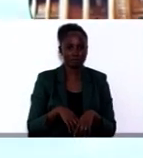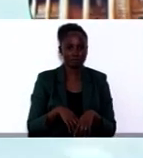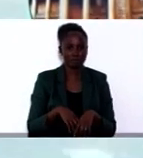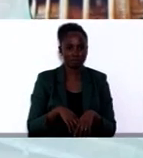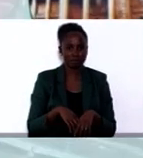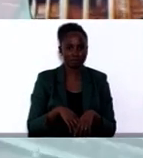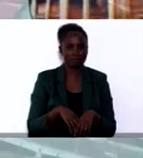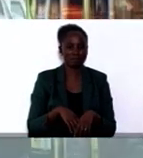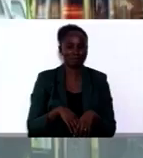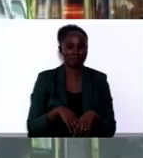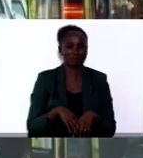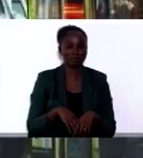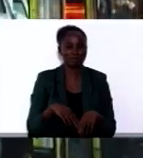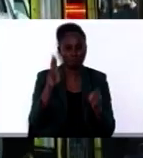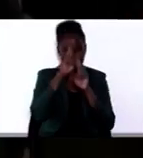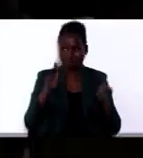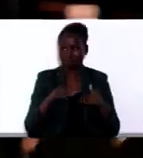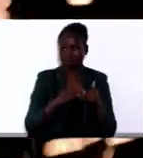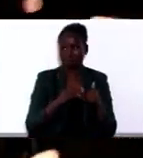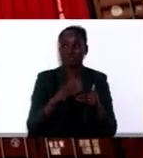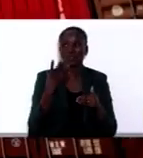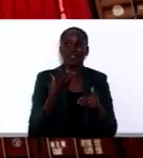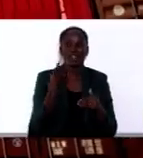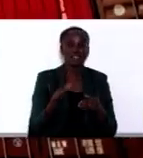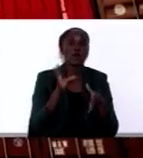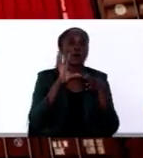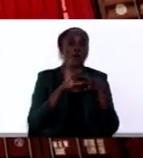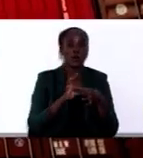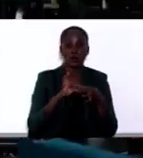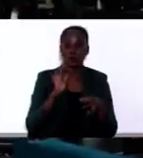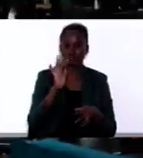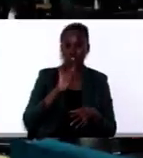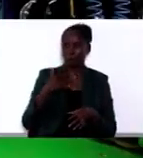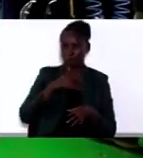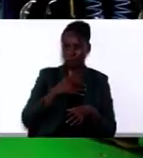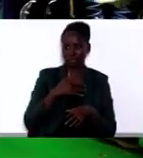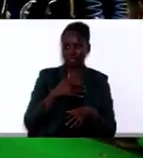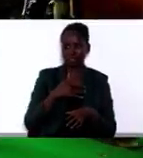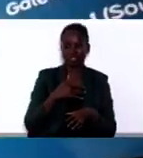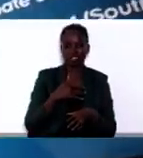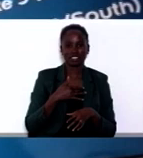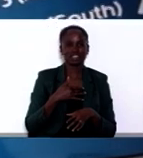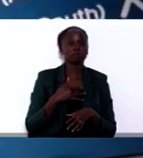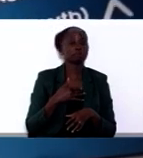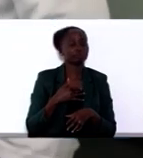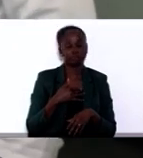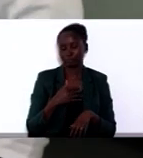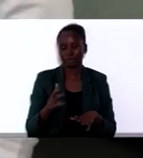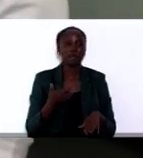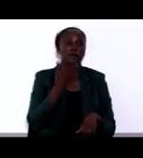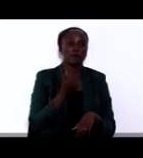So, honorable members, we are the home of champions. Please join me in